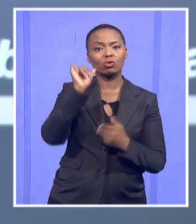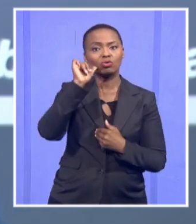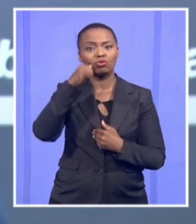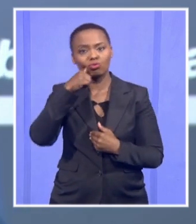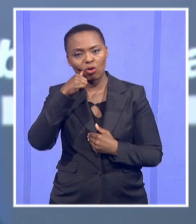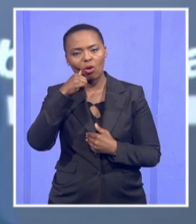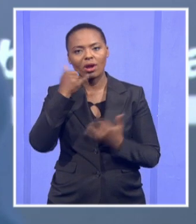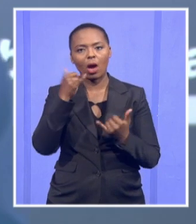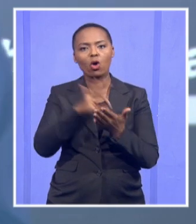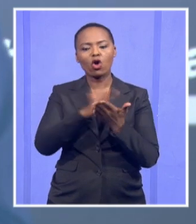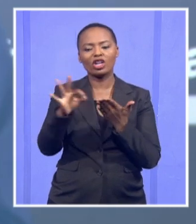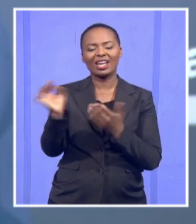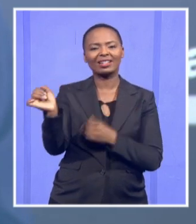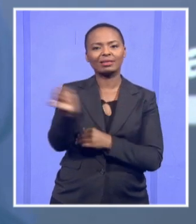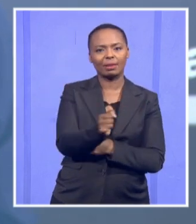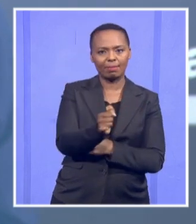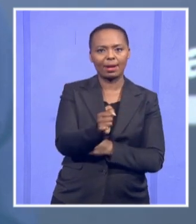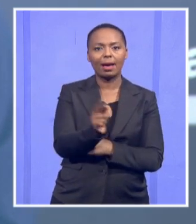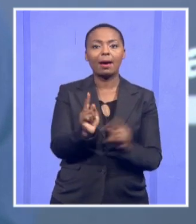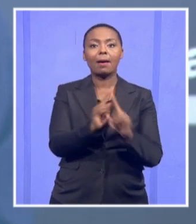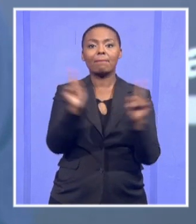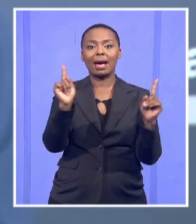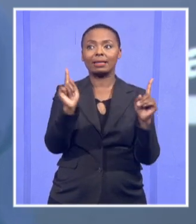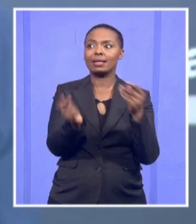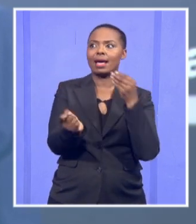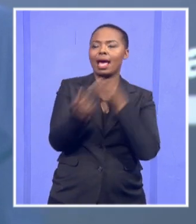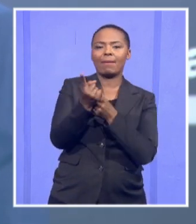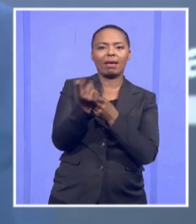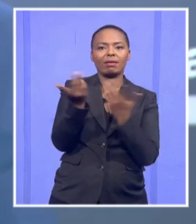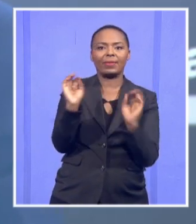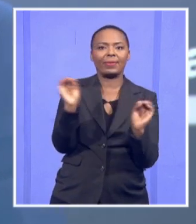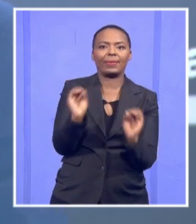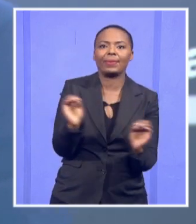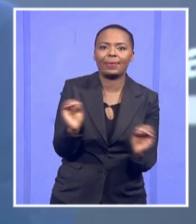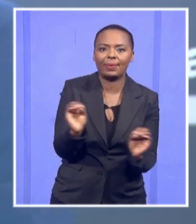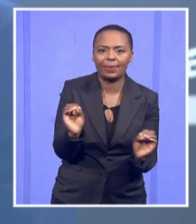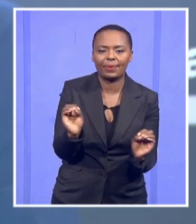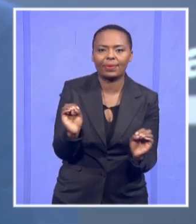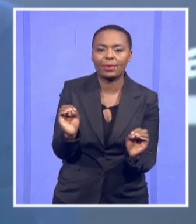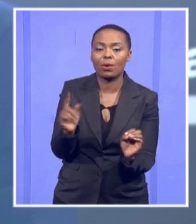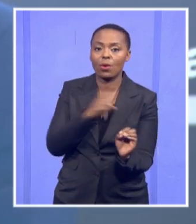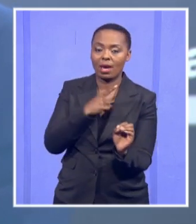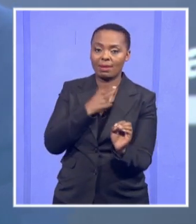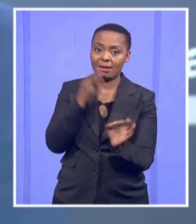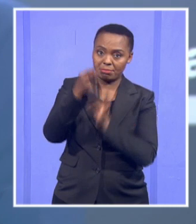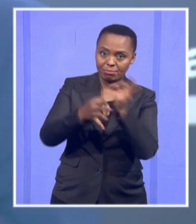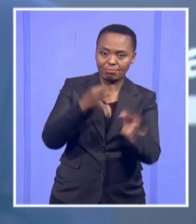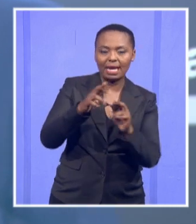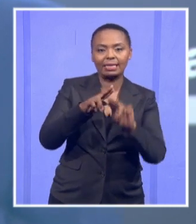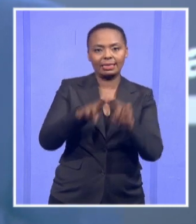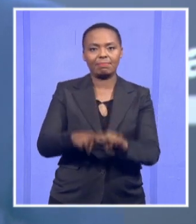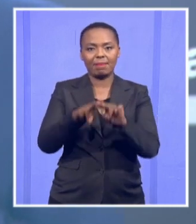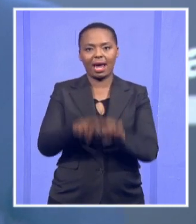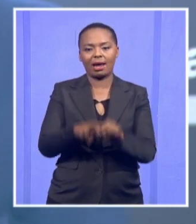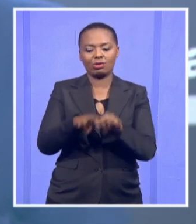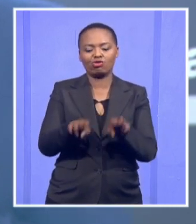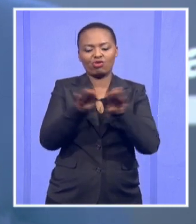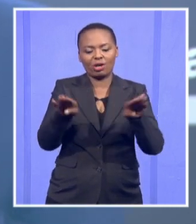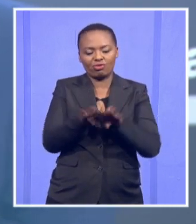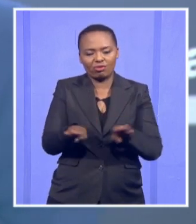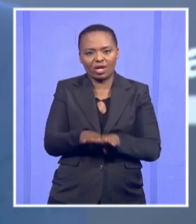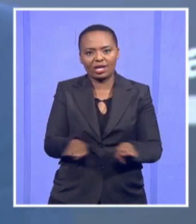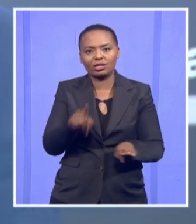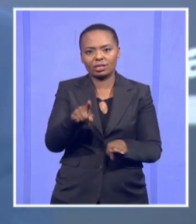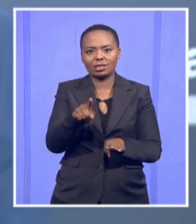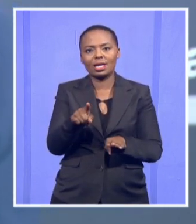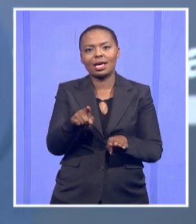site. Hardly that hardly happens, because as I said, we go through those various stages and we need to address some